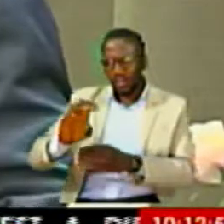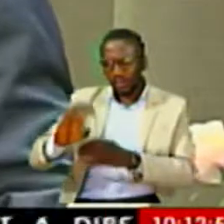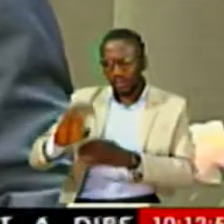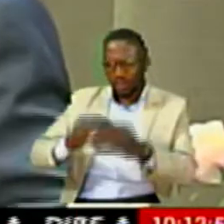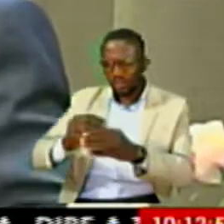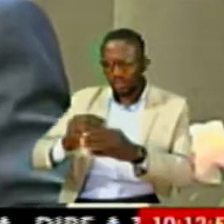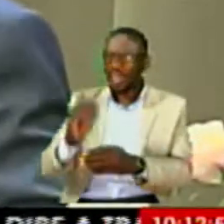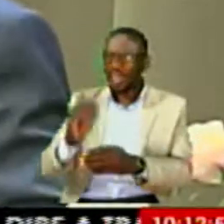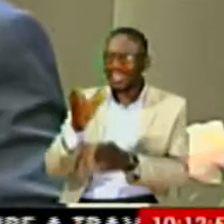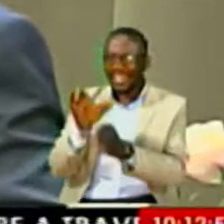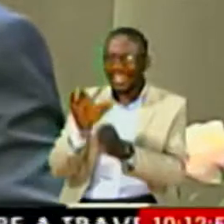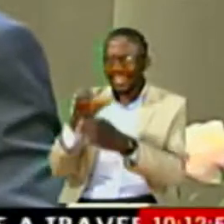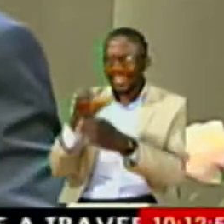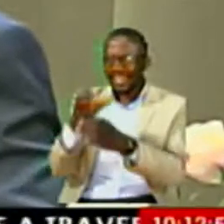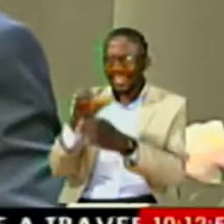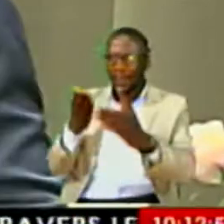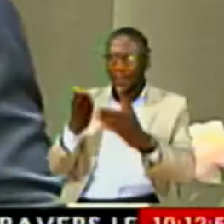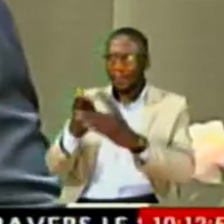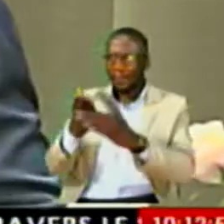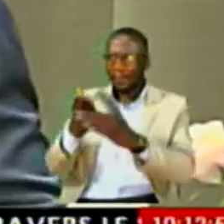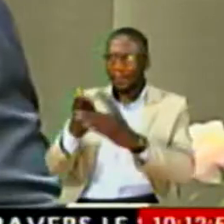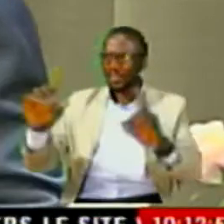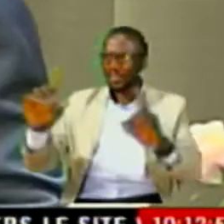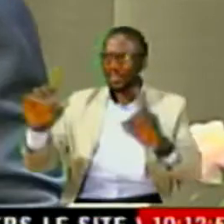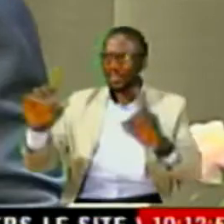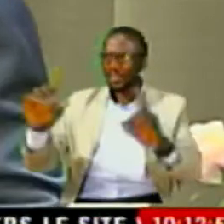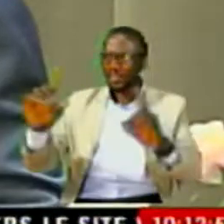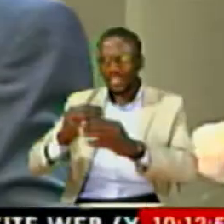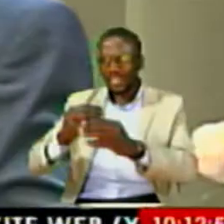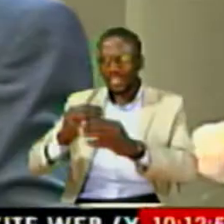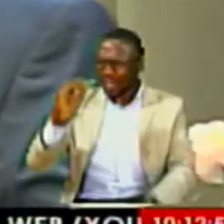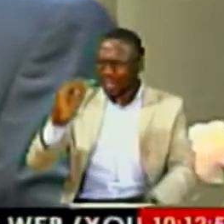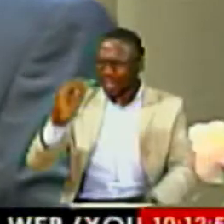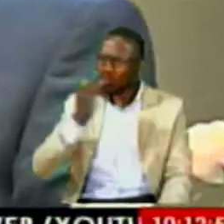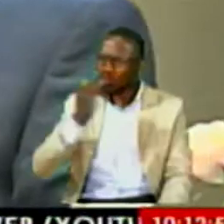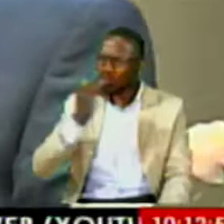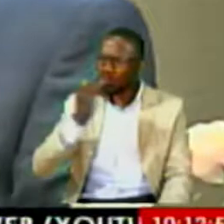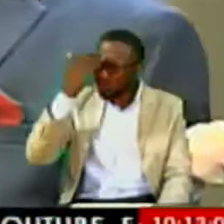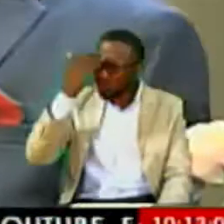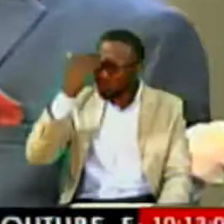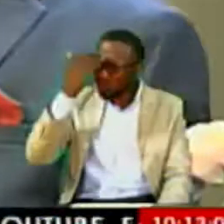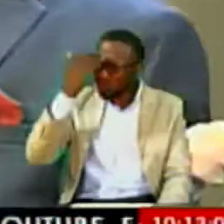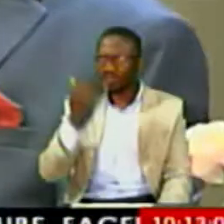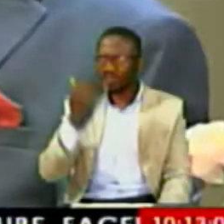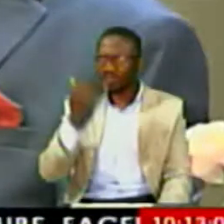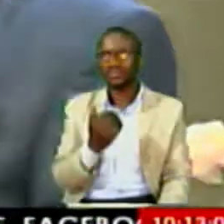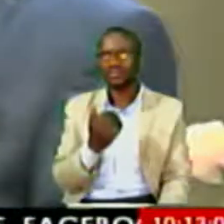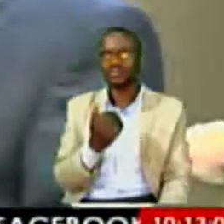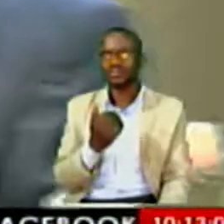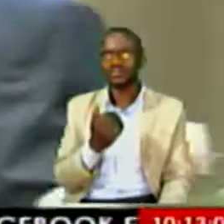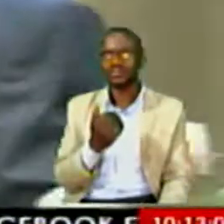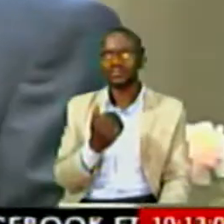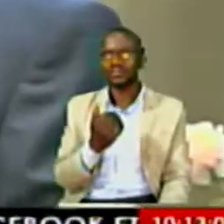by him. Mais le monde l'a pas reconnu. But the world did not recognize him.